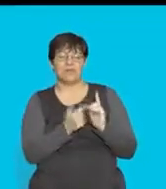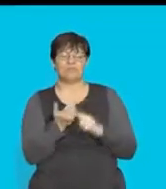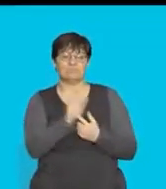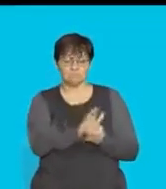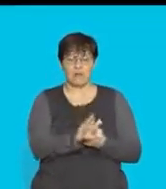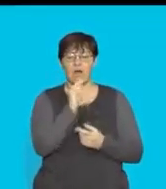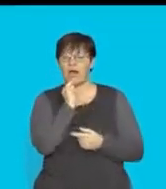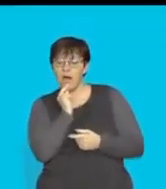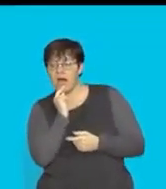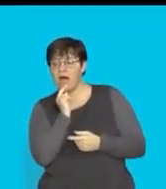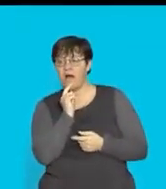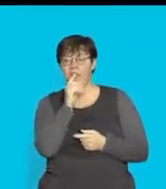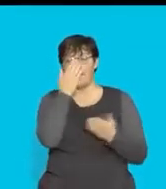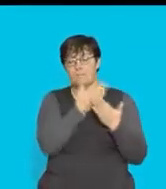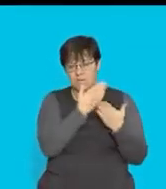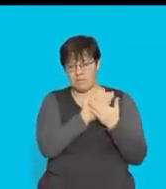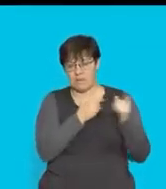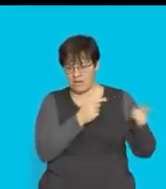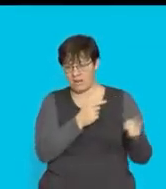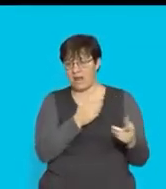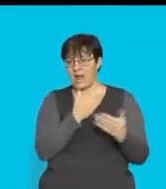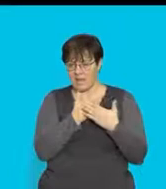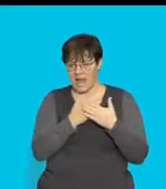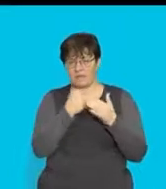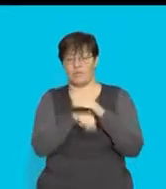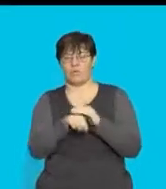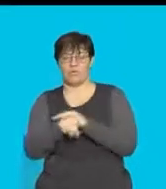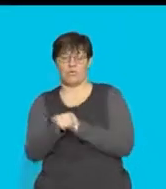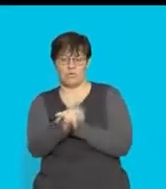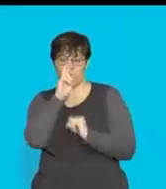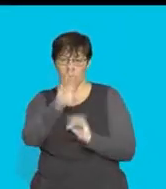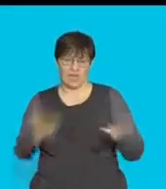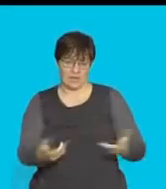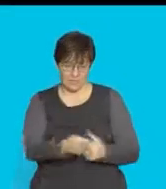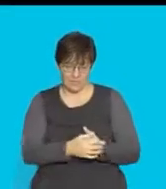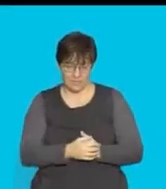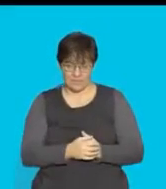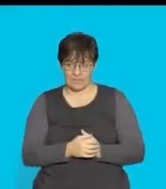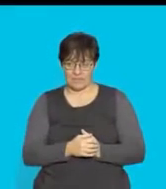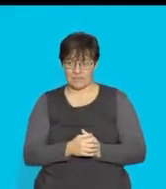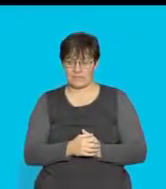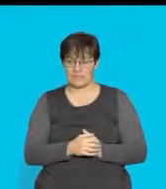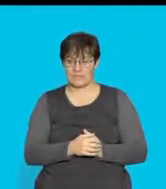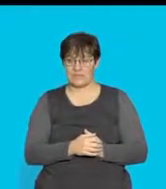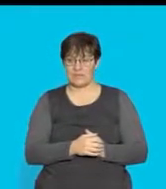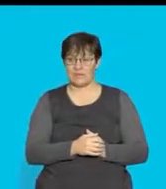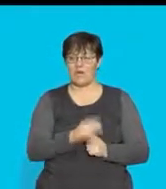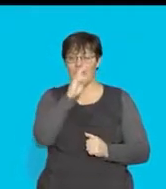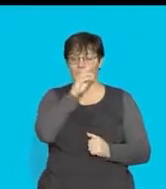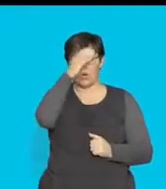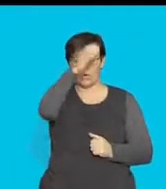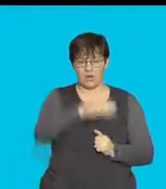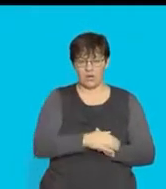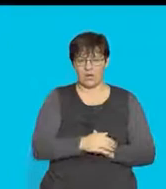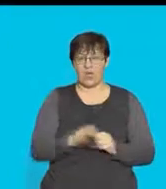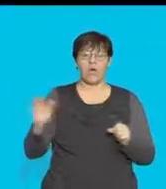genetic diagram to illustrate the possibilities of offsprings that are created. Guys, we're going to look at